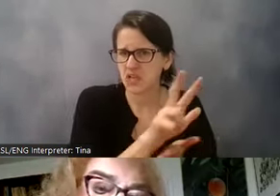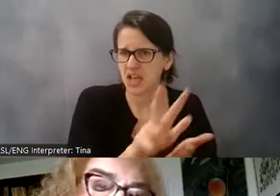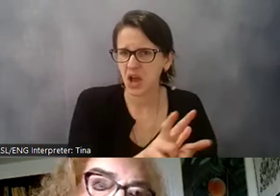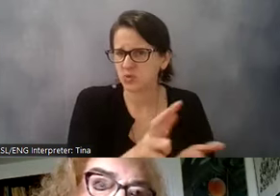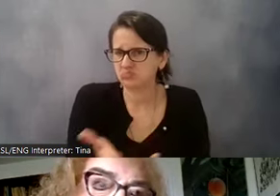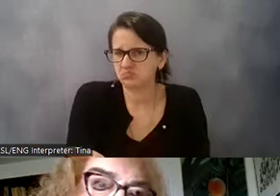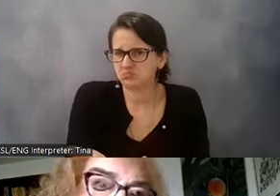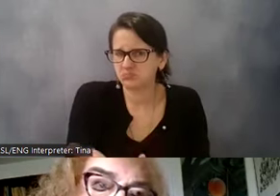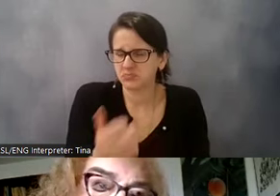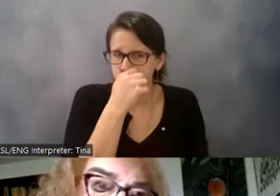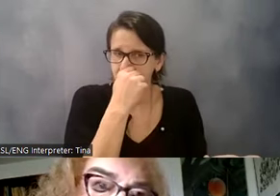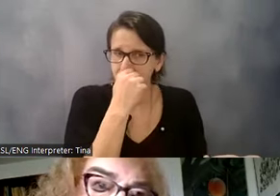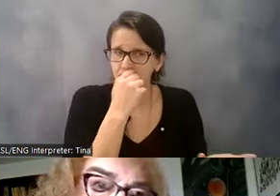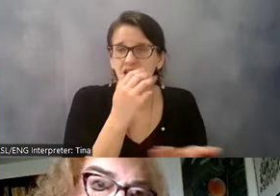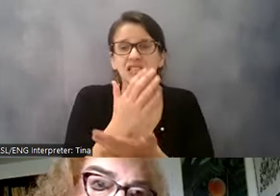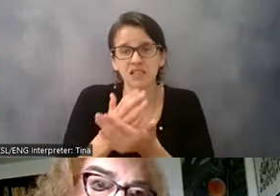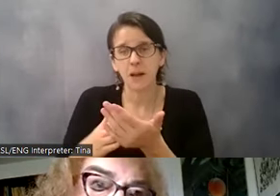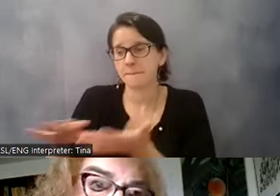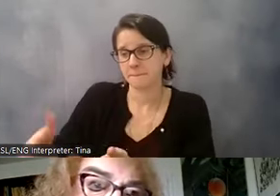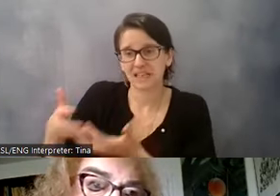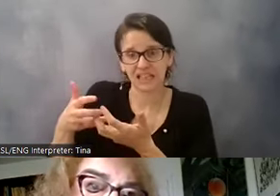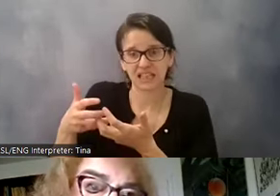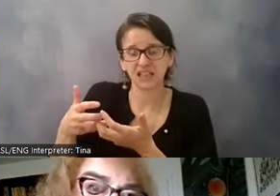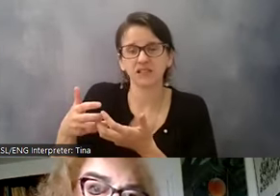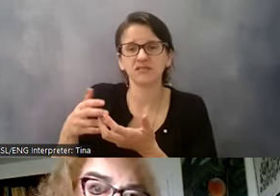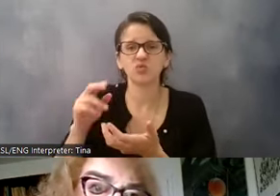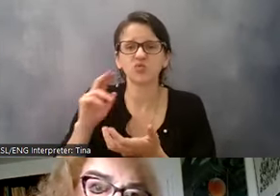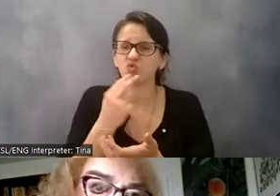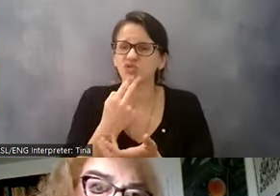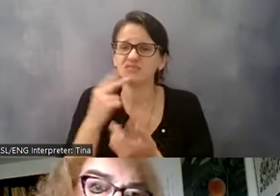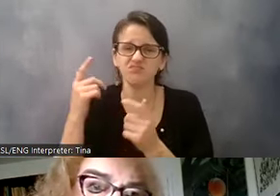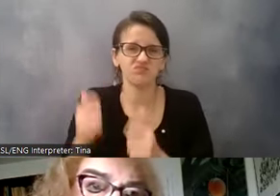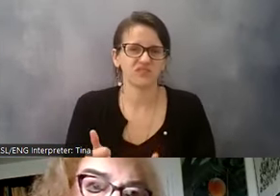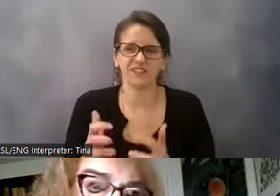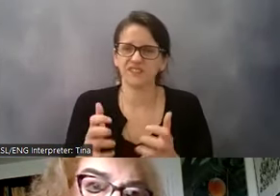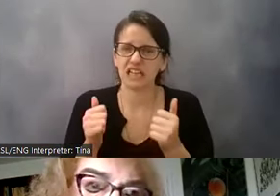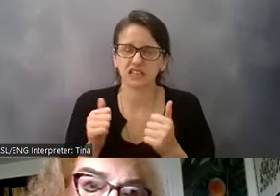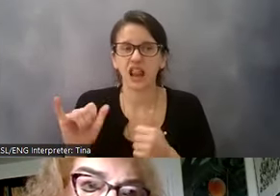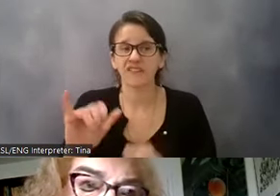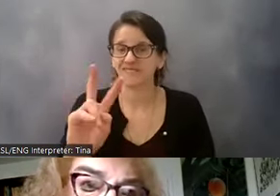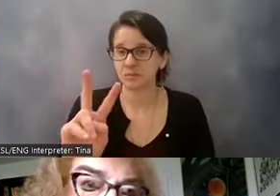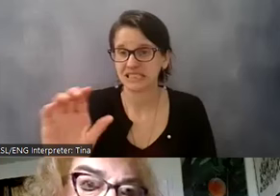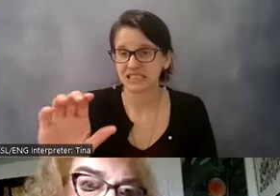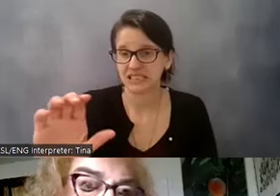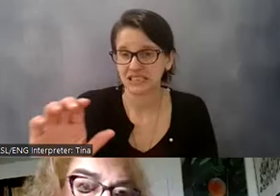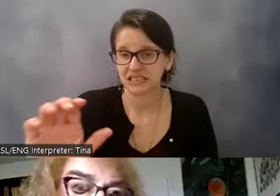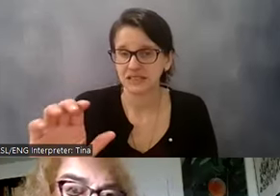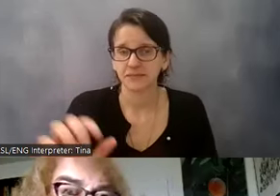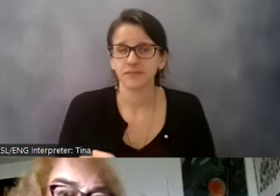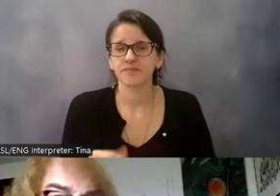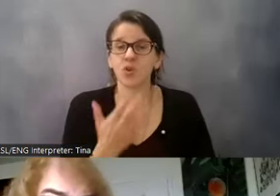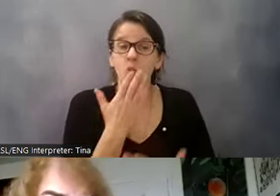some of these nutrients are lost very quickly, such as vitamin C, and well-managed garden soil